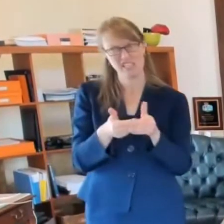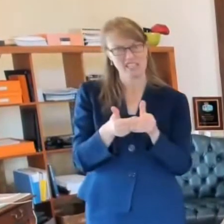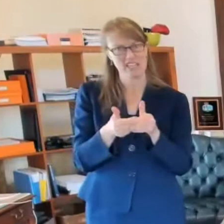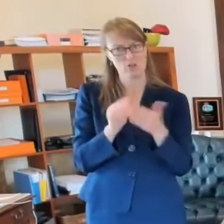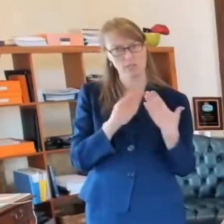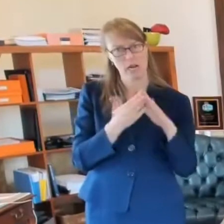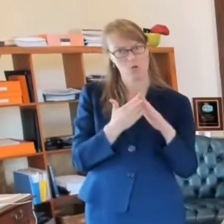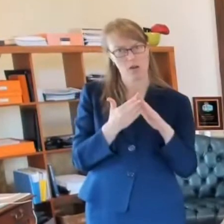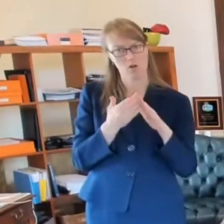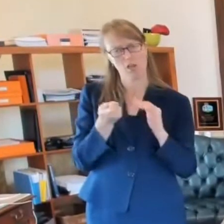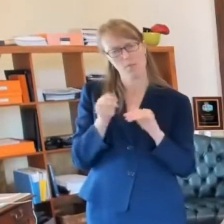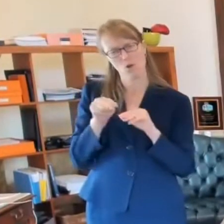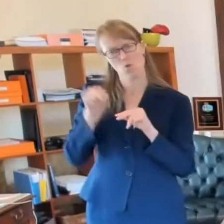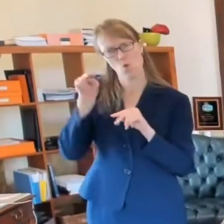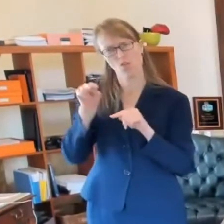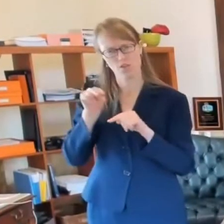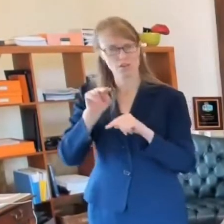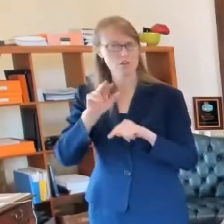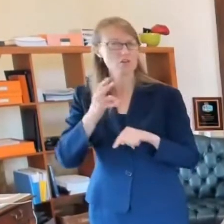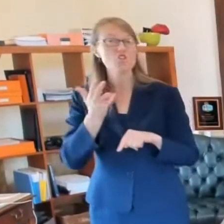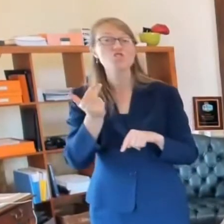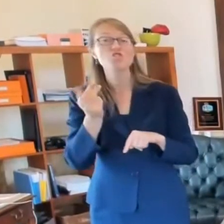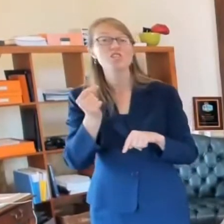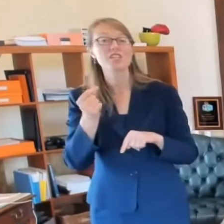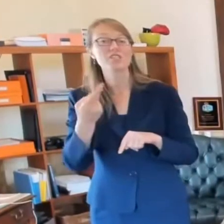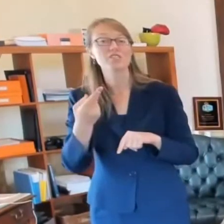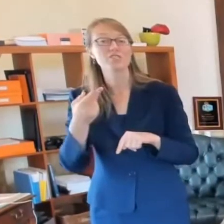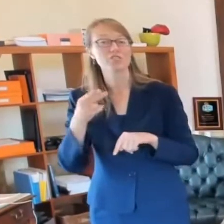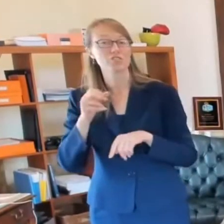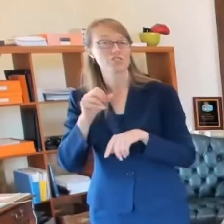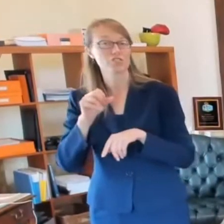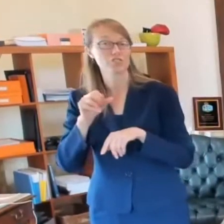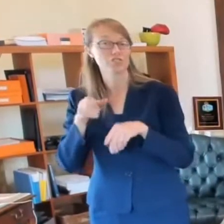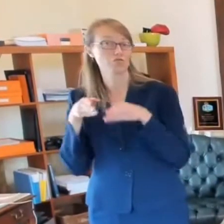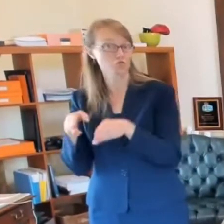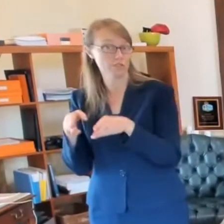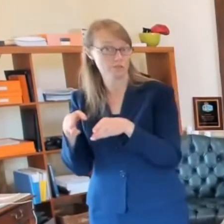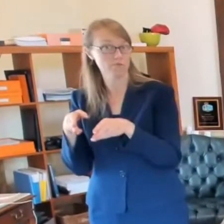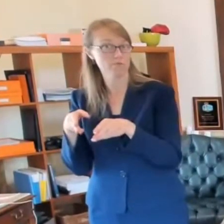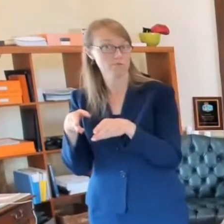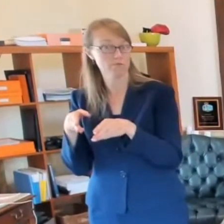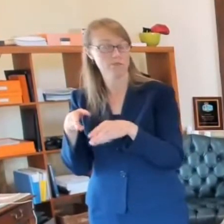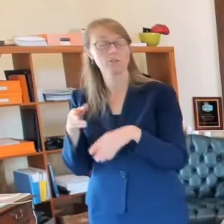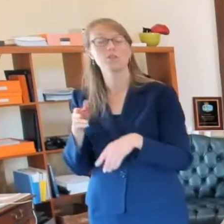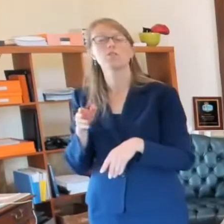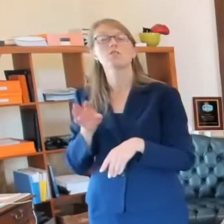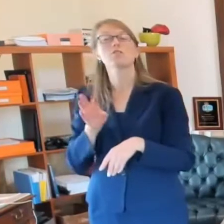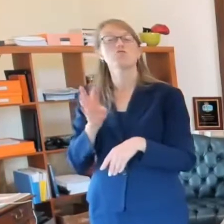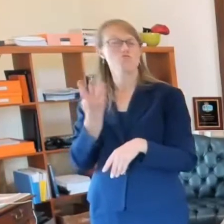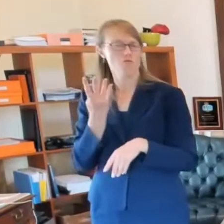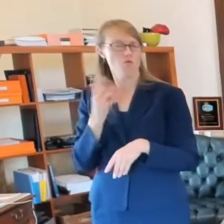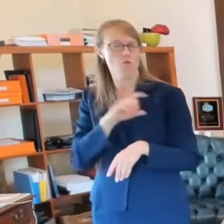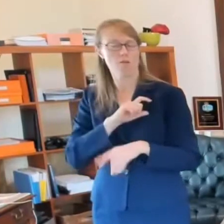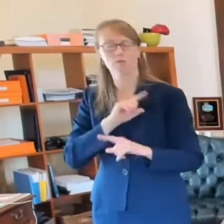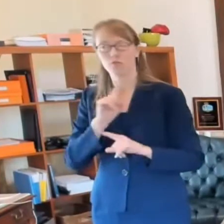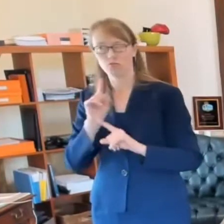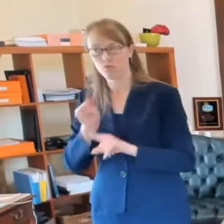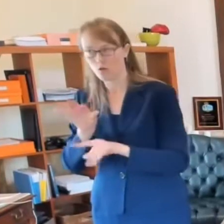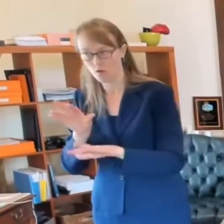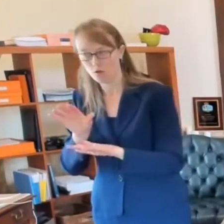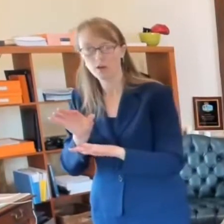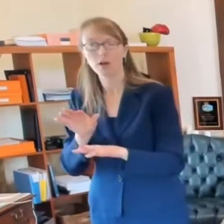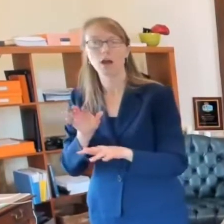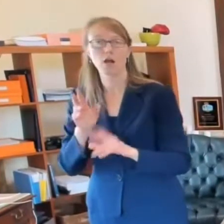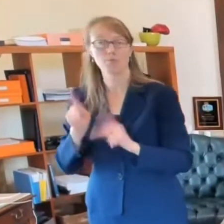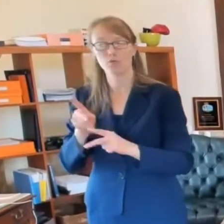little bit north of downtown, 13th Street. And they were trying to address that when they were fired upon. And